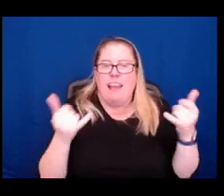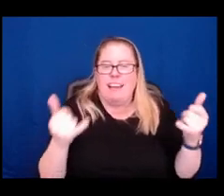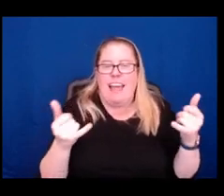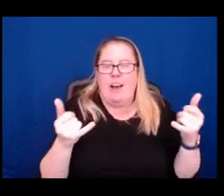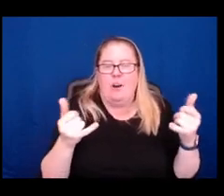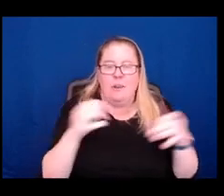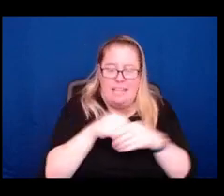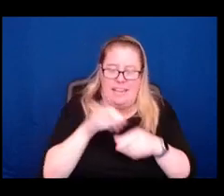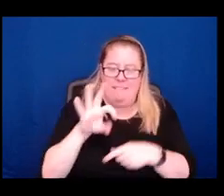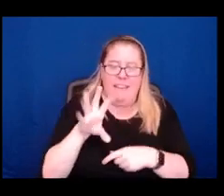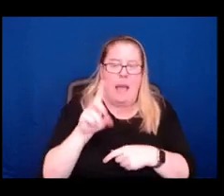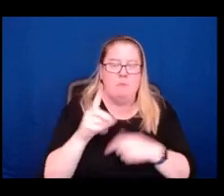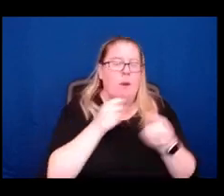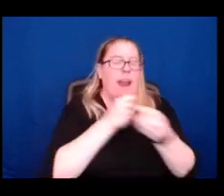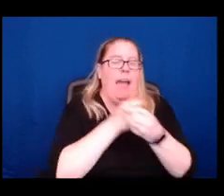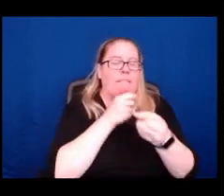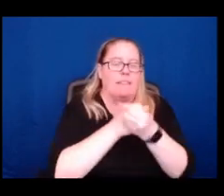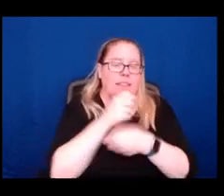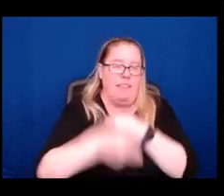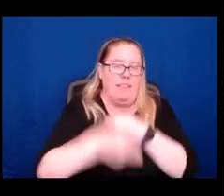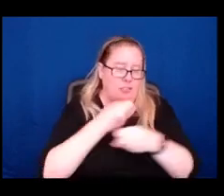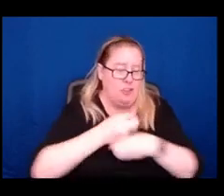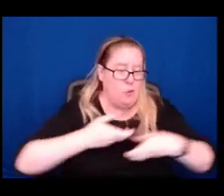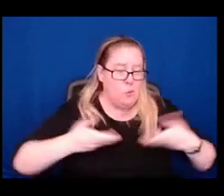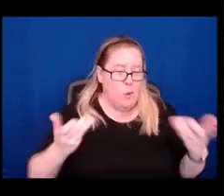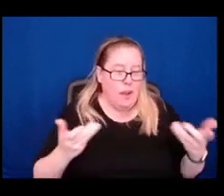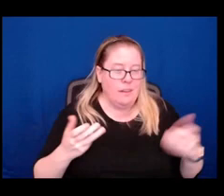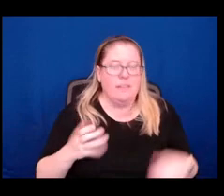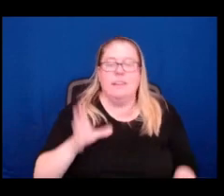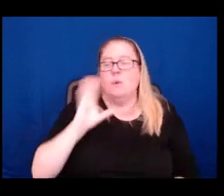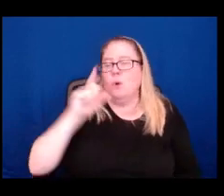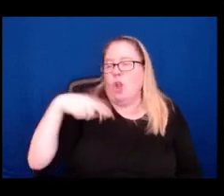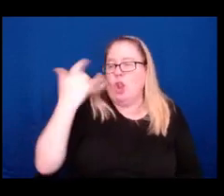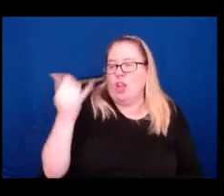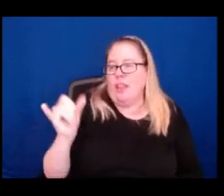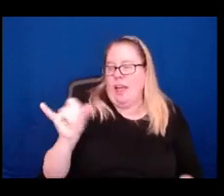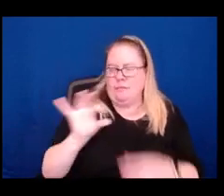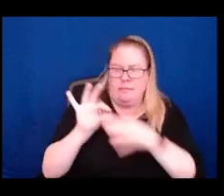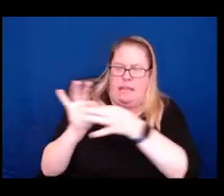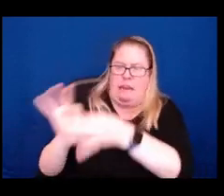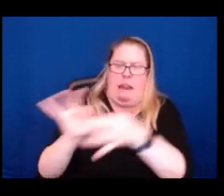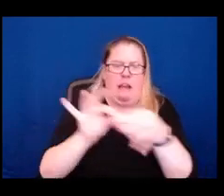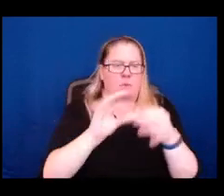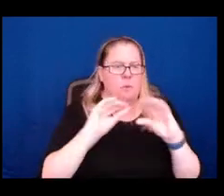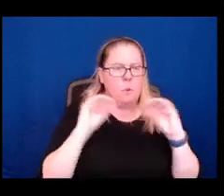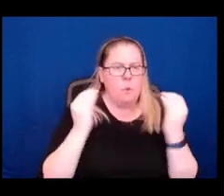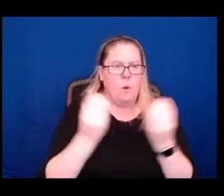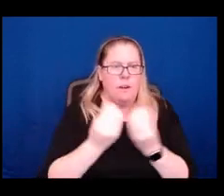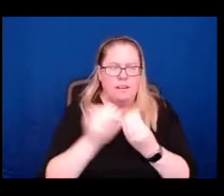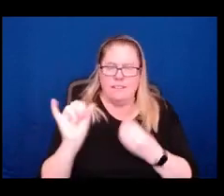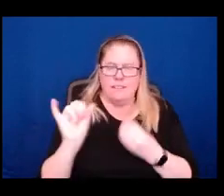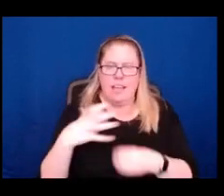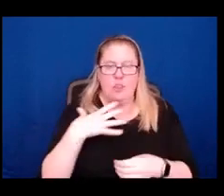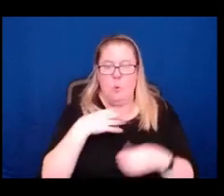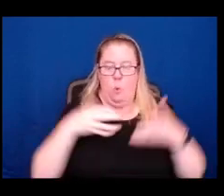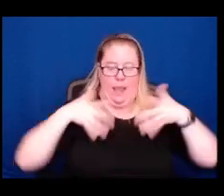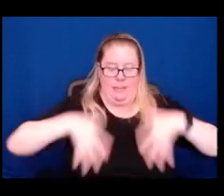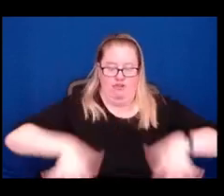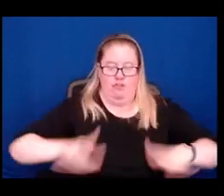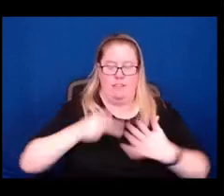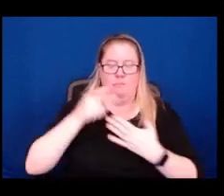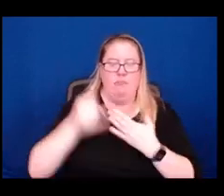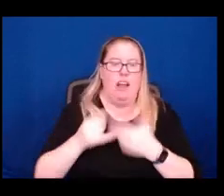be in fibroid advocacy this year? It's certainly going to look like staying connected with organizations such as the White